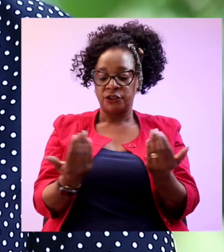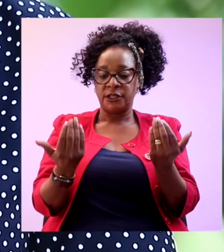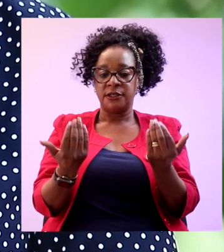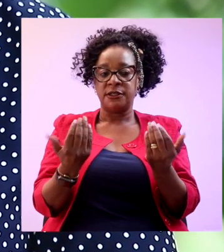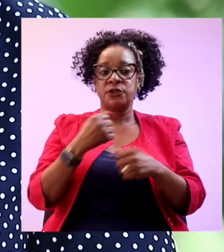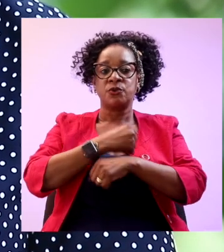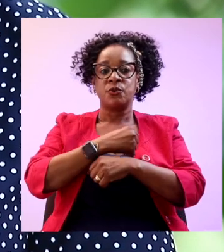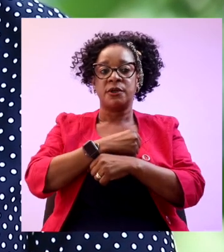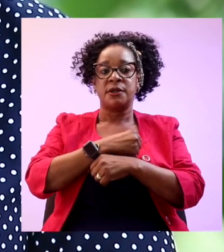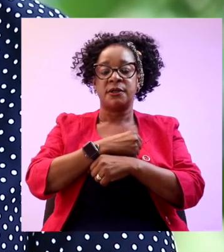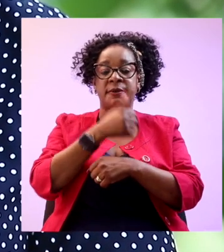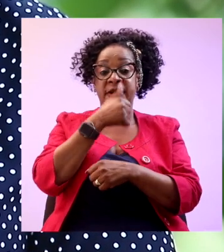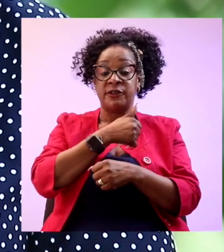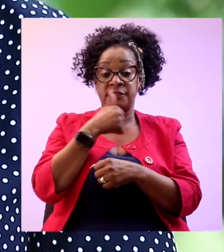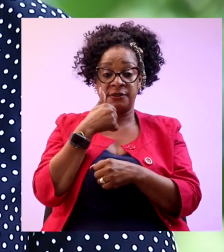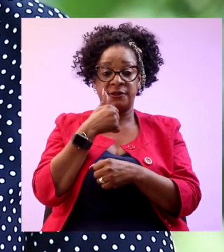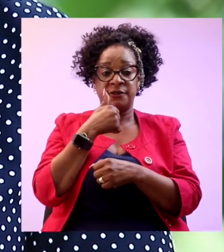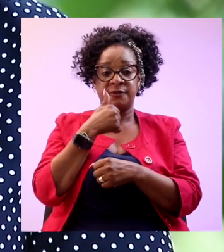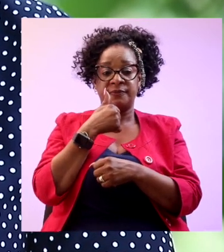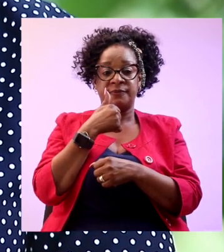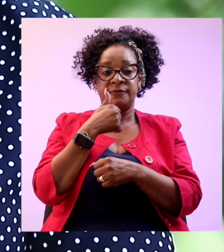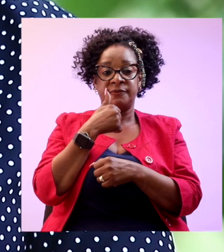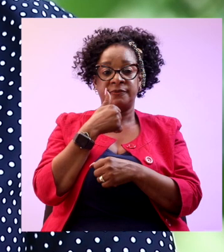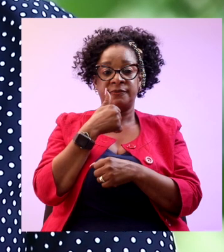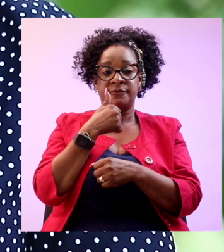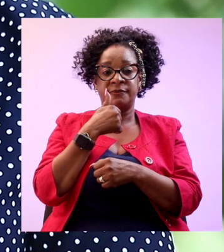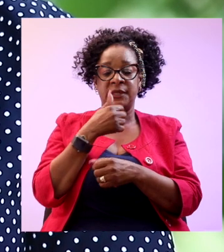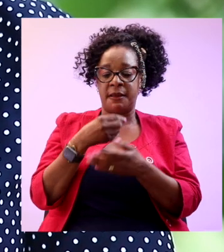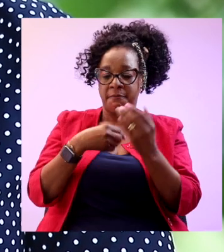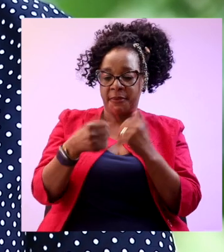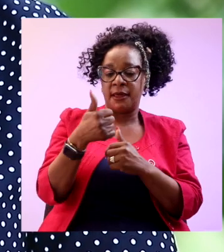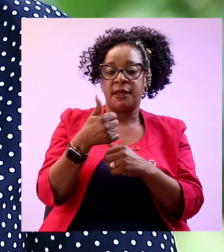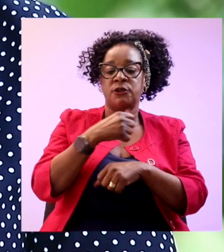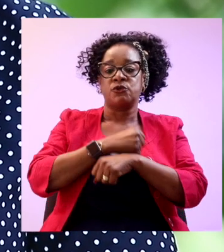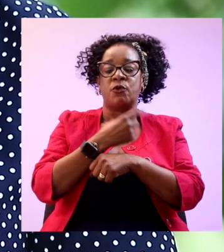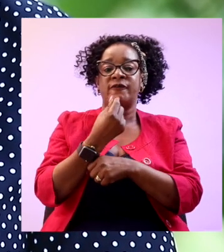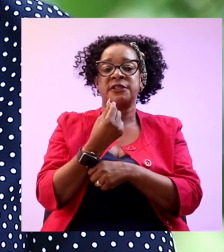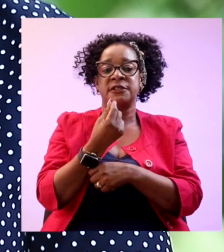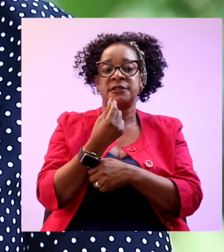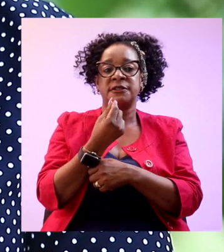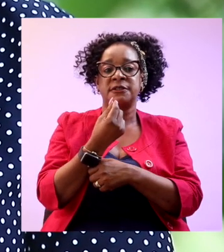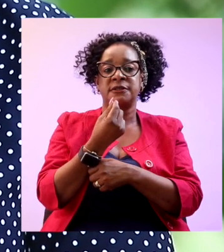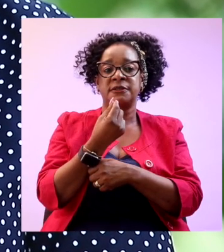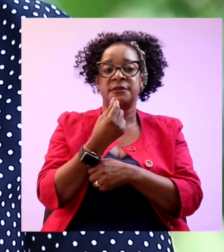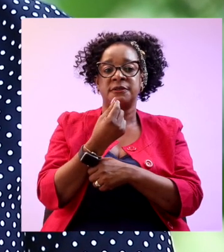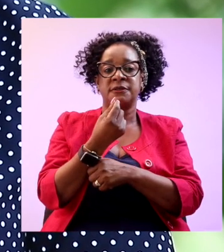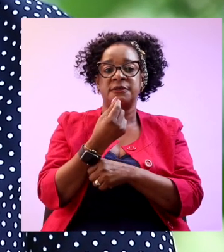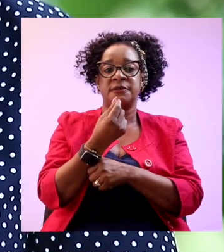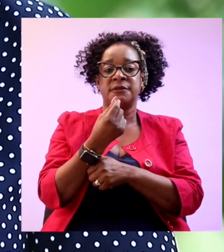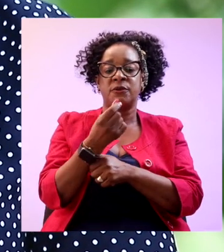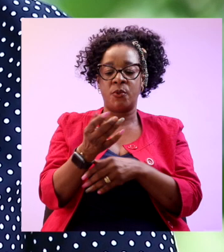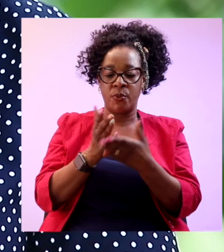watoto wako katika shule ya kibinafsi, na ninawalipia karo